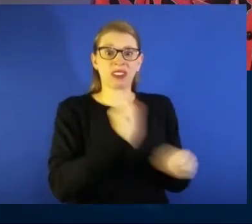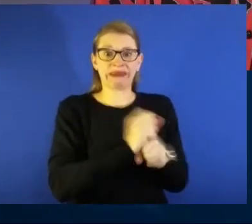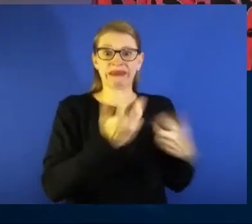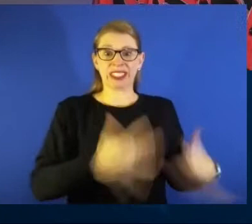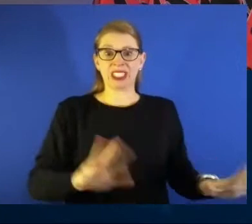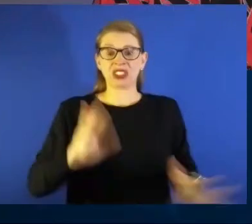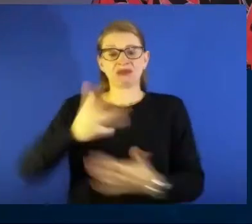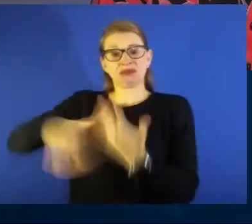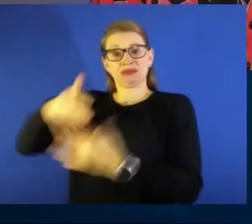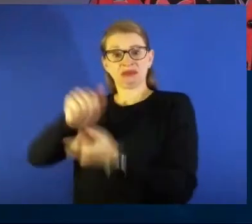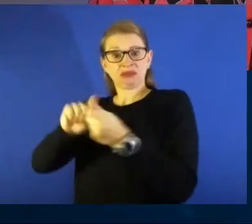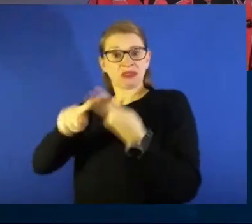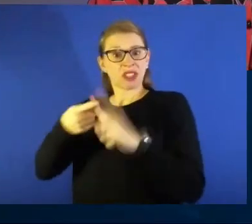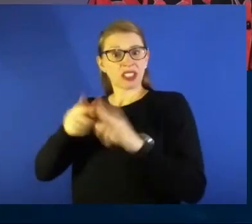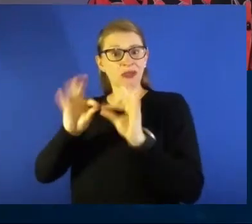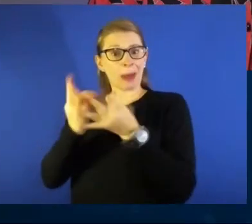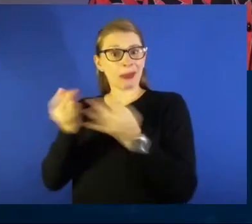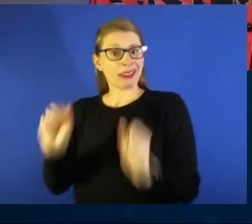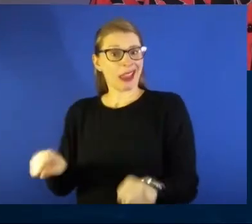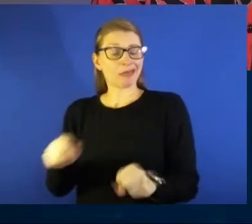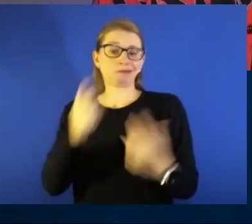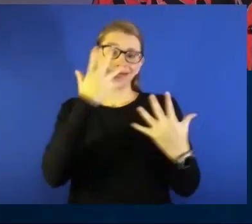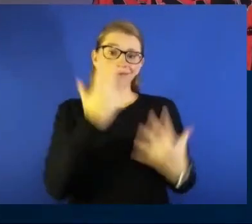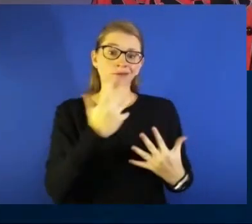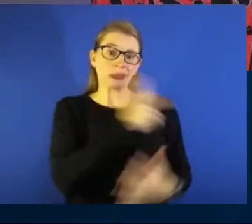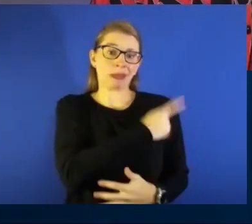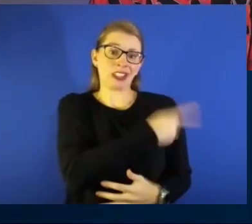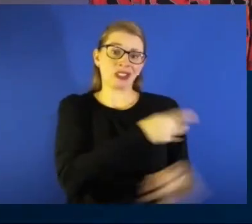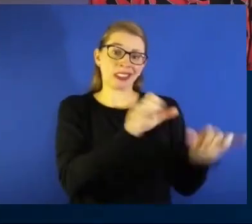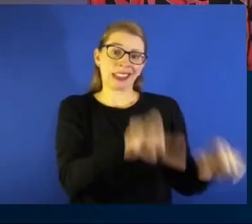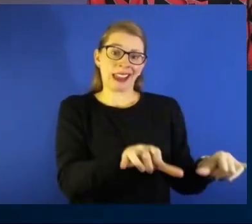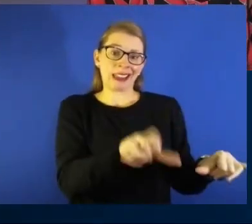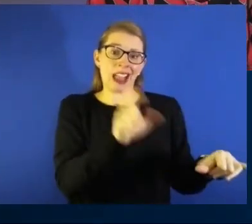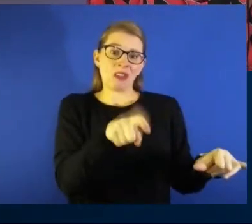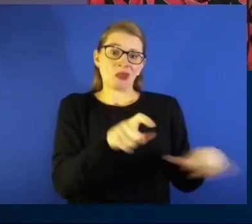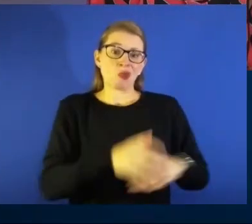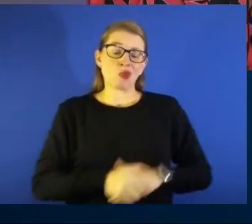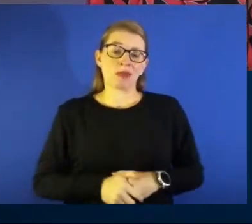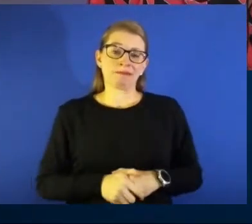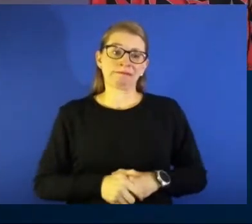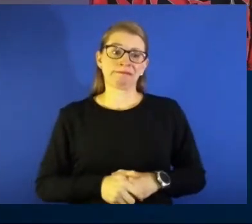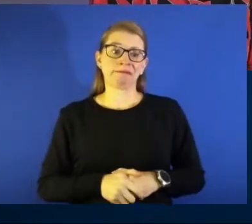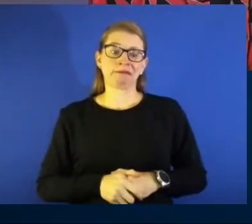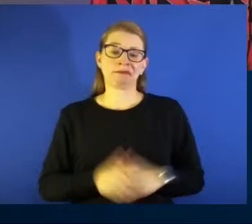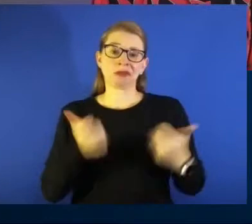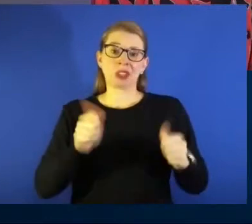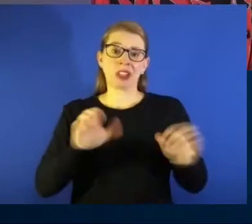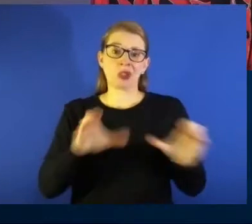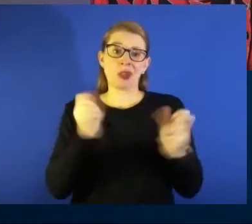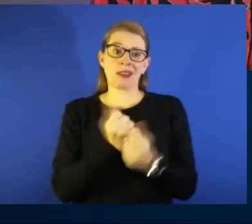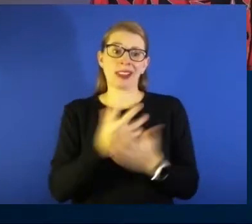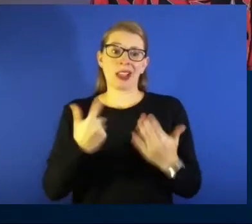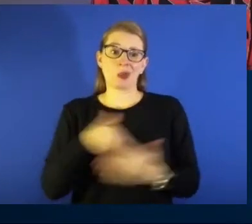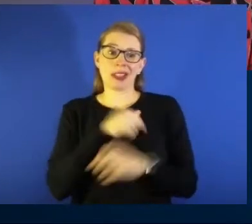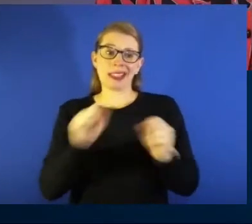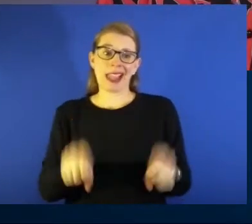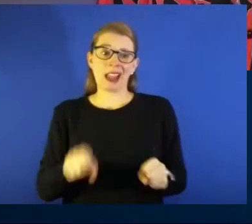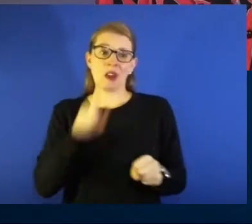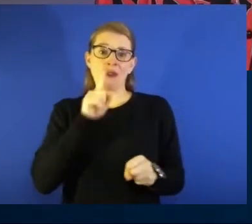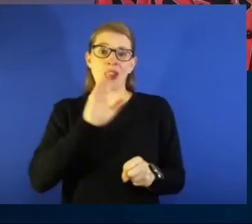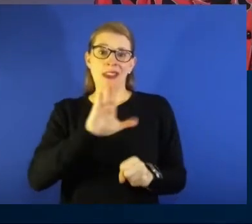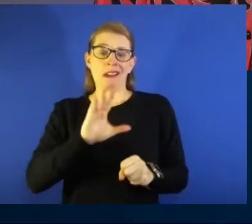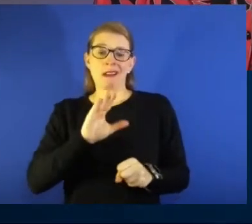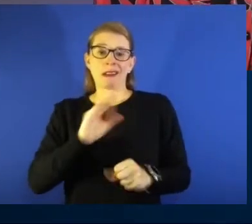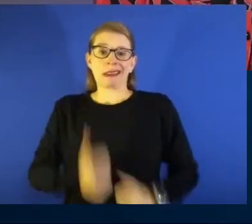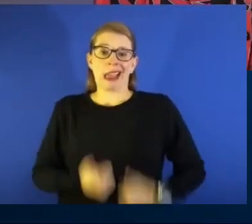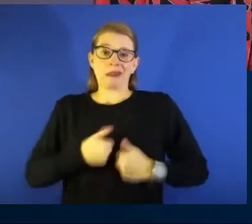and be with them. Unfortunately, the patients have to be here, so we certainly try to do everything we can to make their quality of life better and